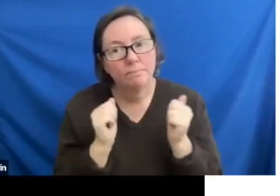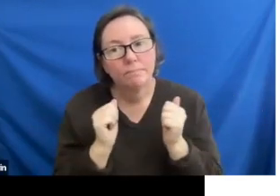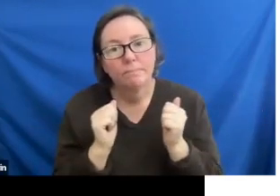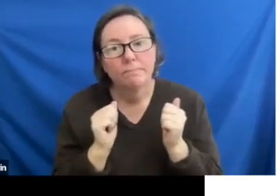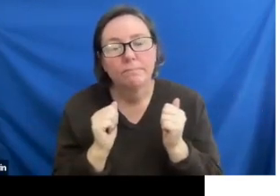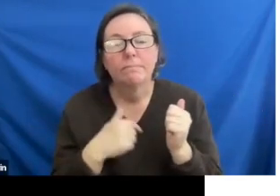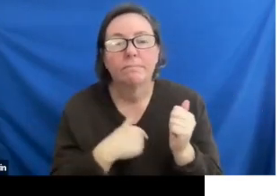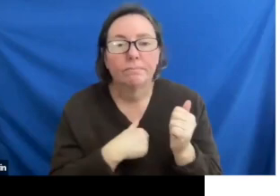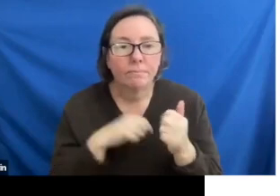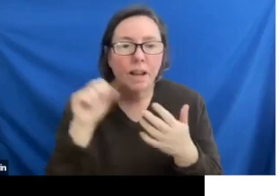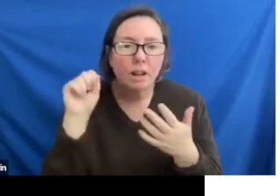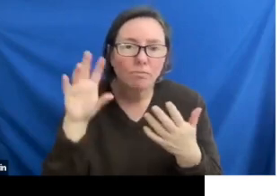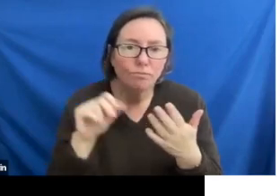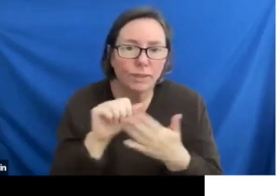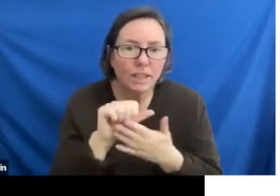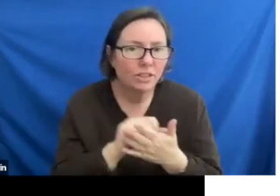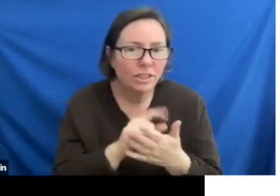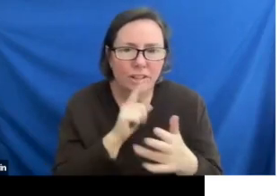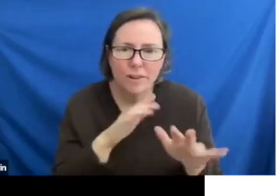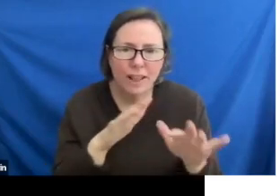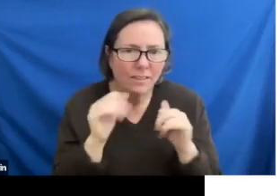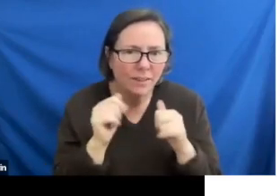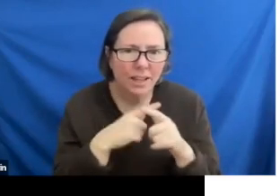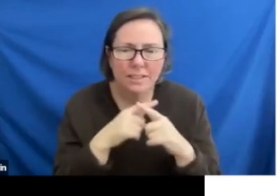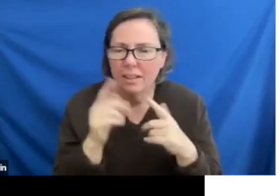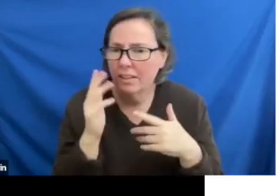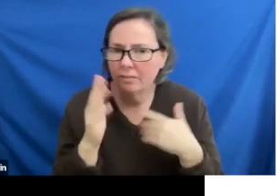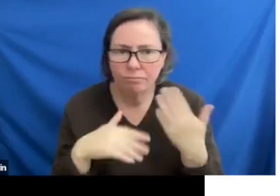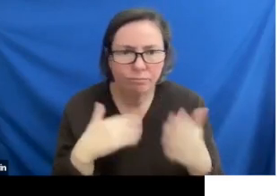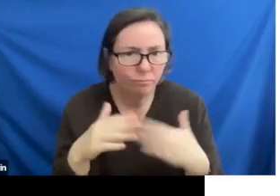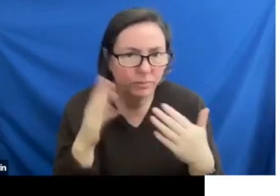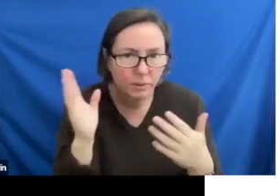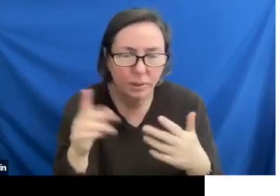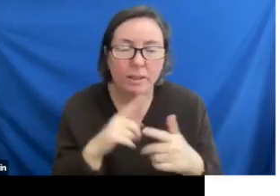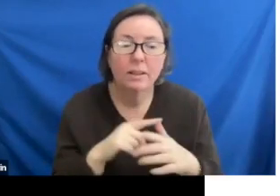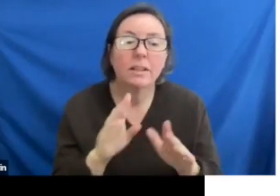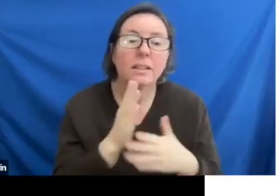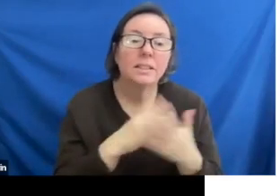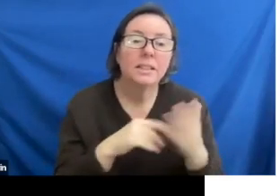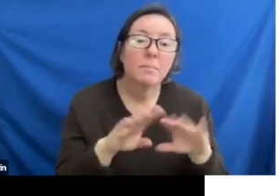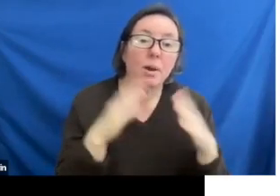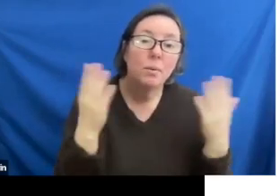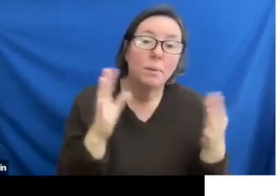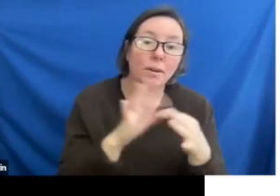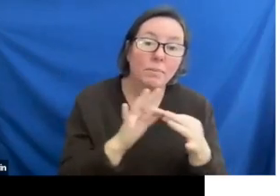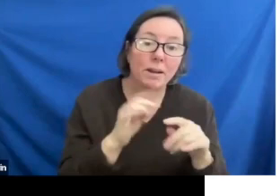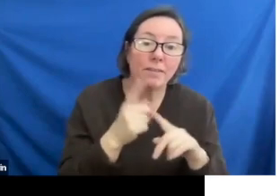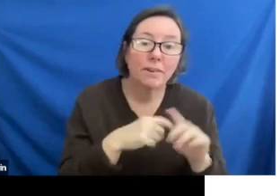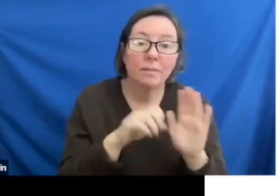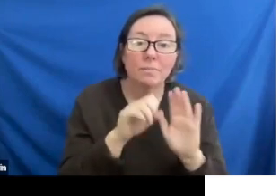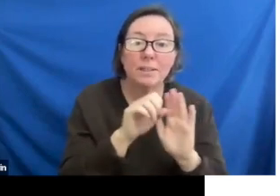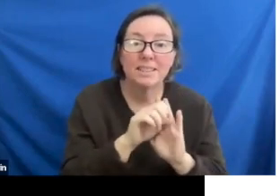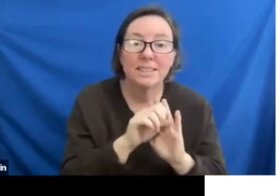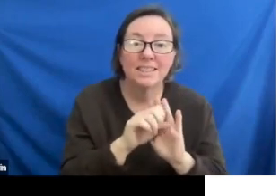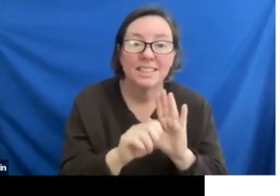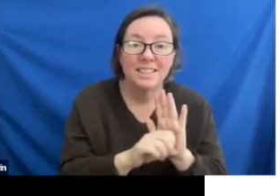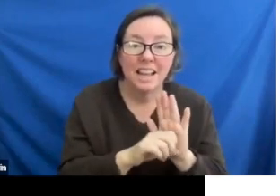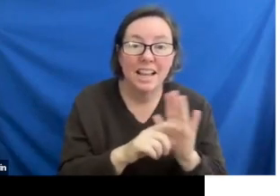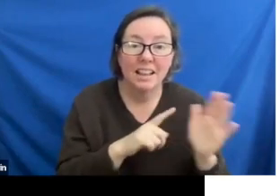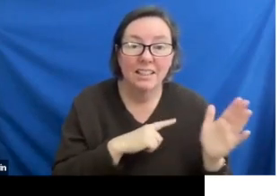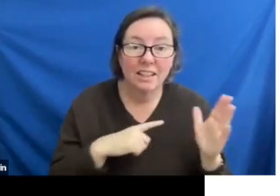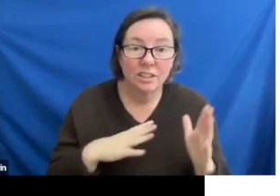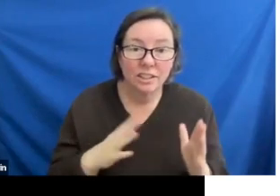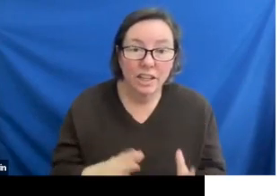I'll go through the agenda very quickly. We're going to have some opening remarks from our state legislators, as well as